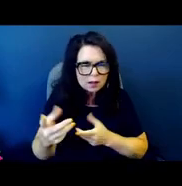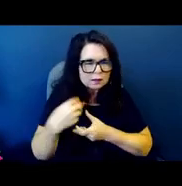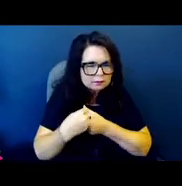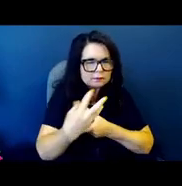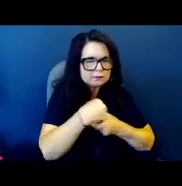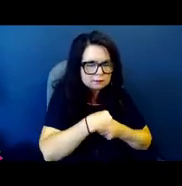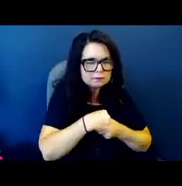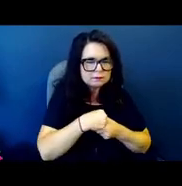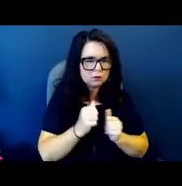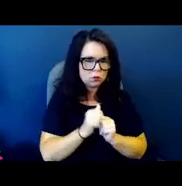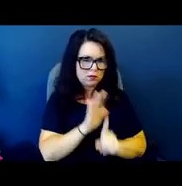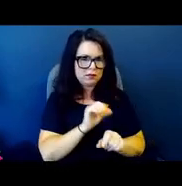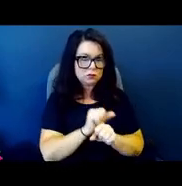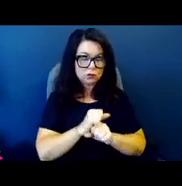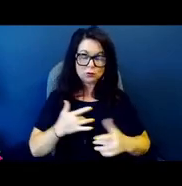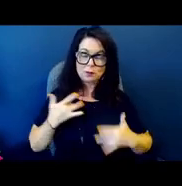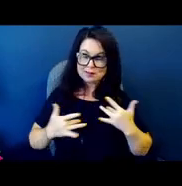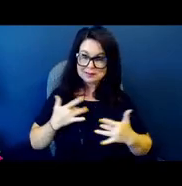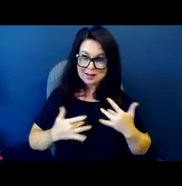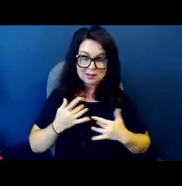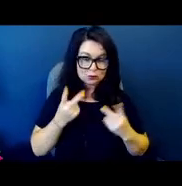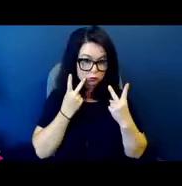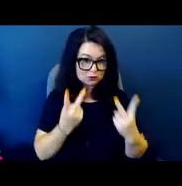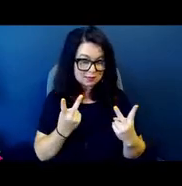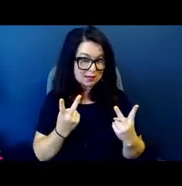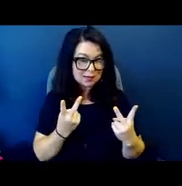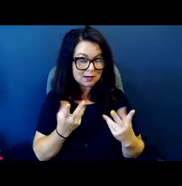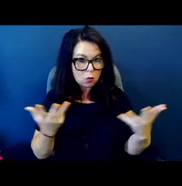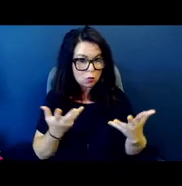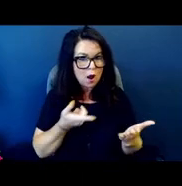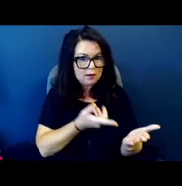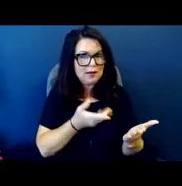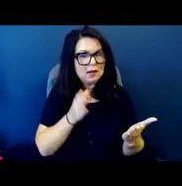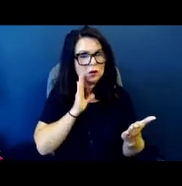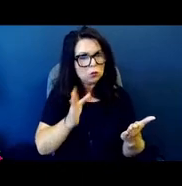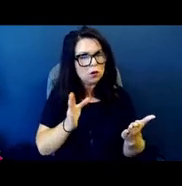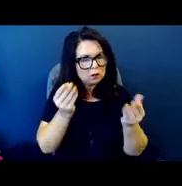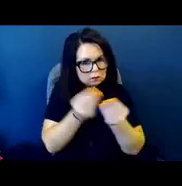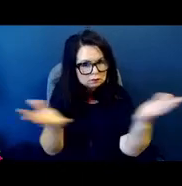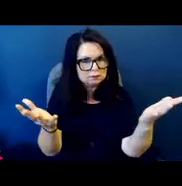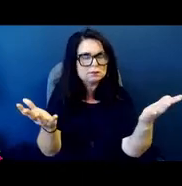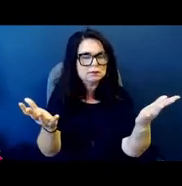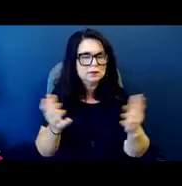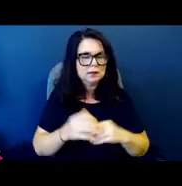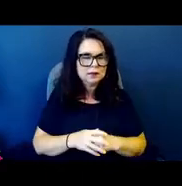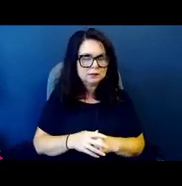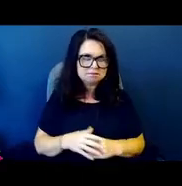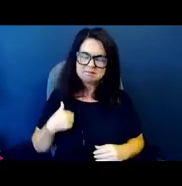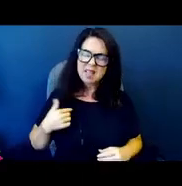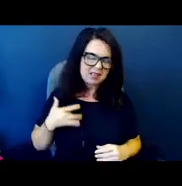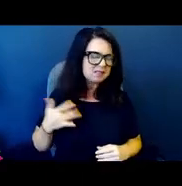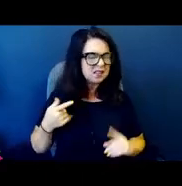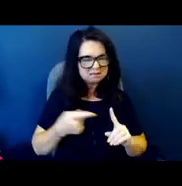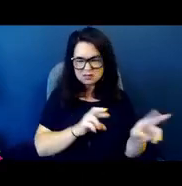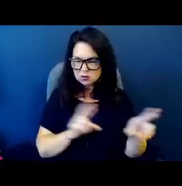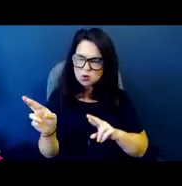excited to see what he continues to do. And I have no doubt that that he is ready